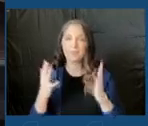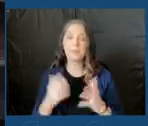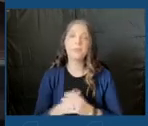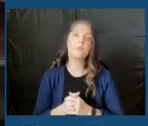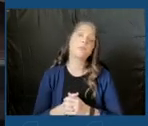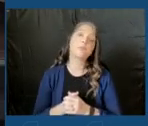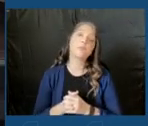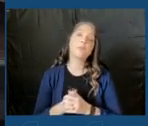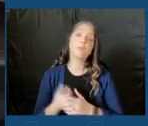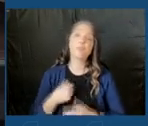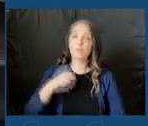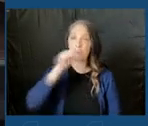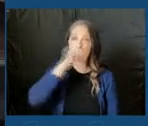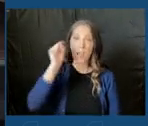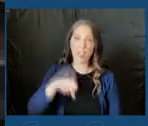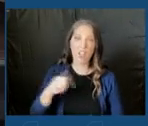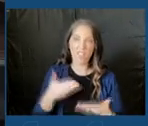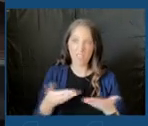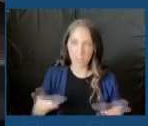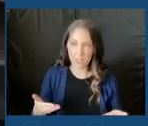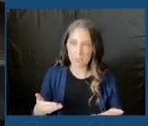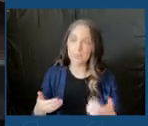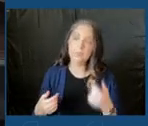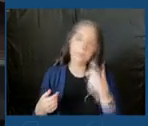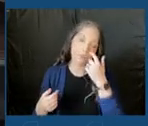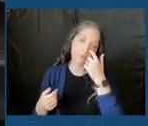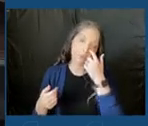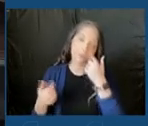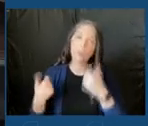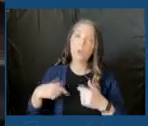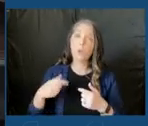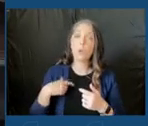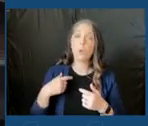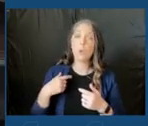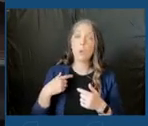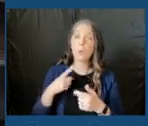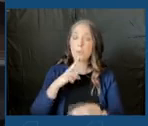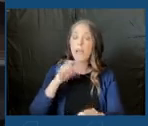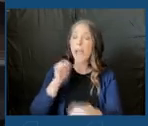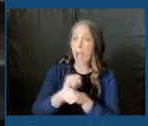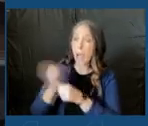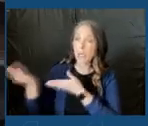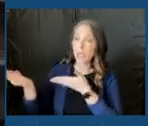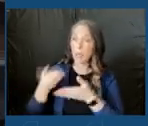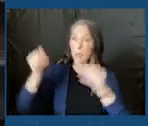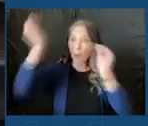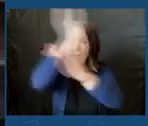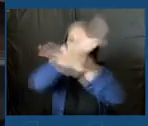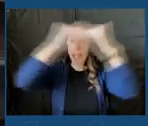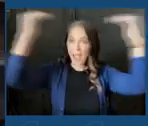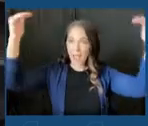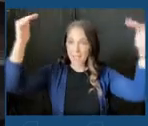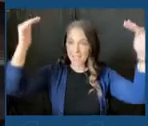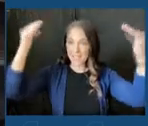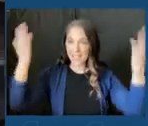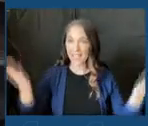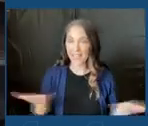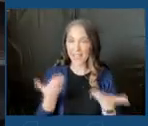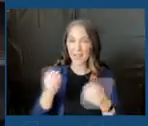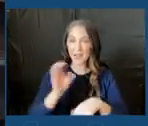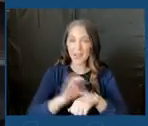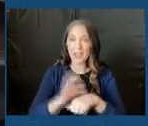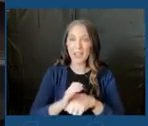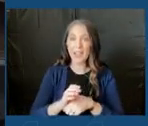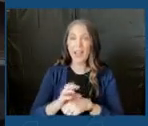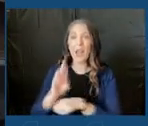I love this. We actually brought heaven to church. Reverend Heaven